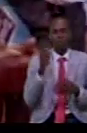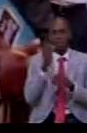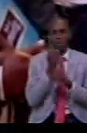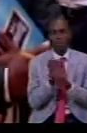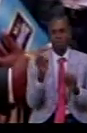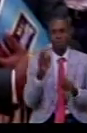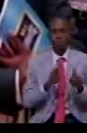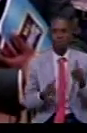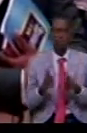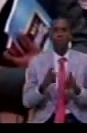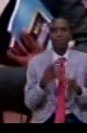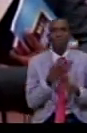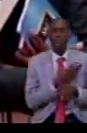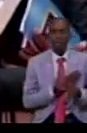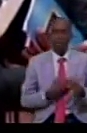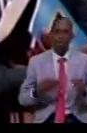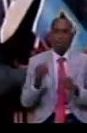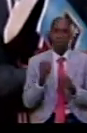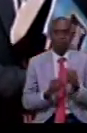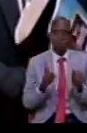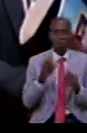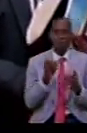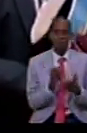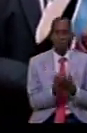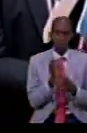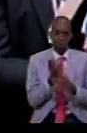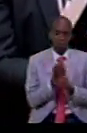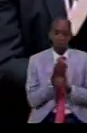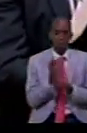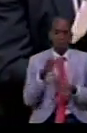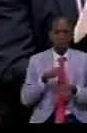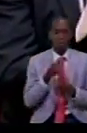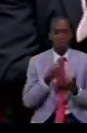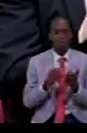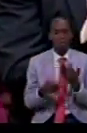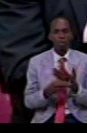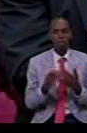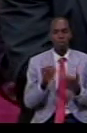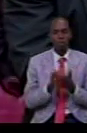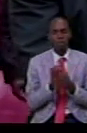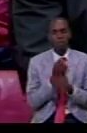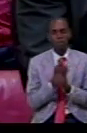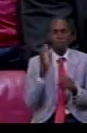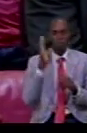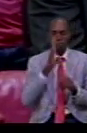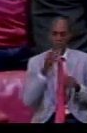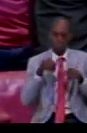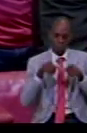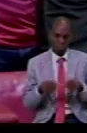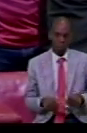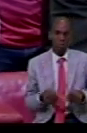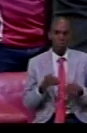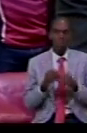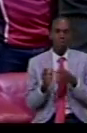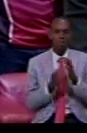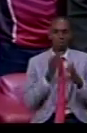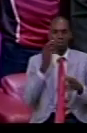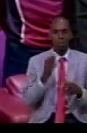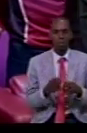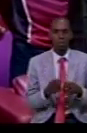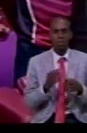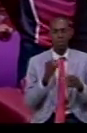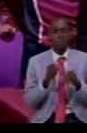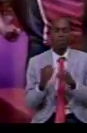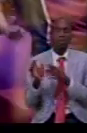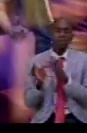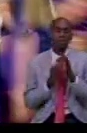gets from that program, such will be permanent in Jesus' name. Let's round up our prayers. In